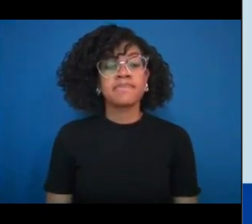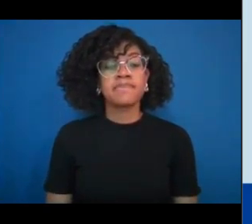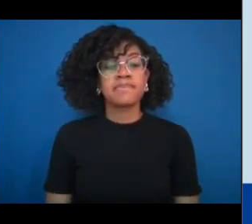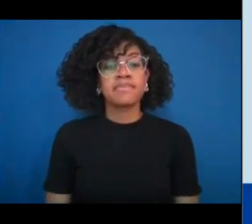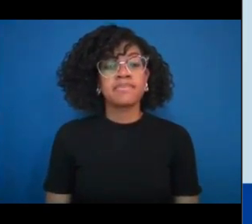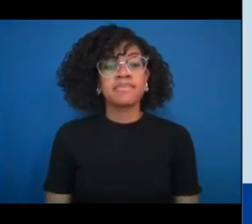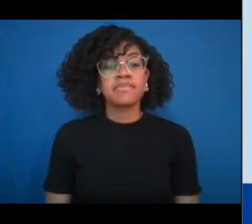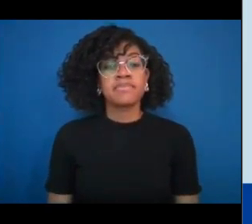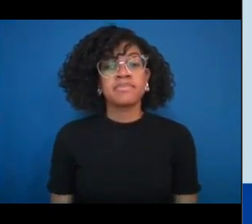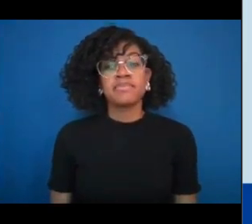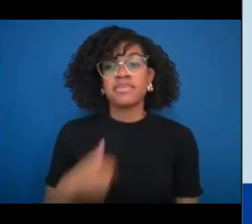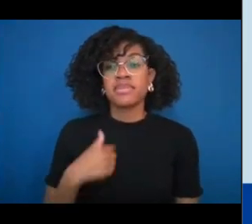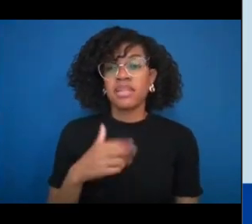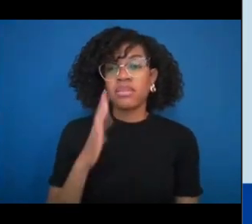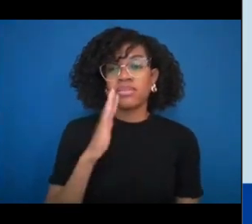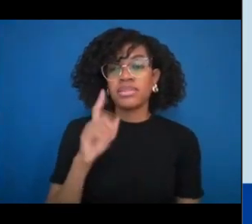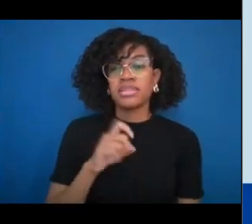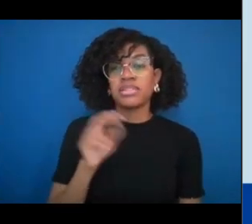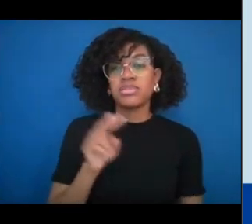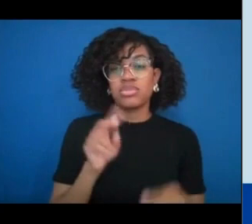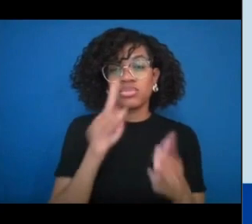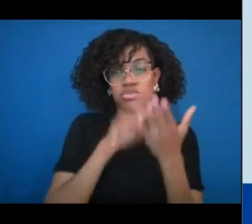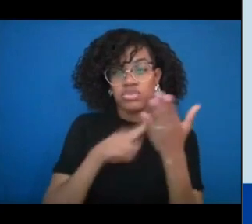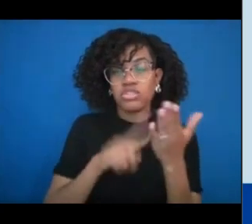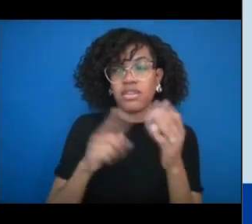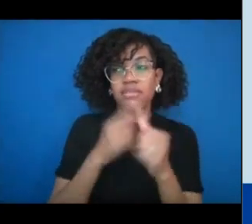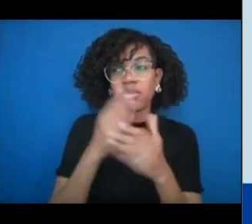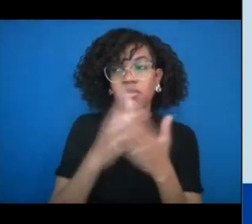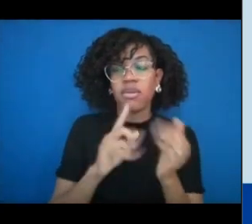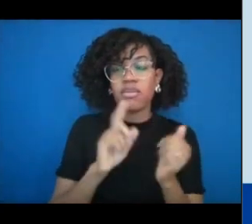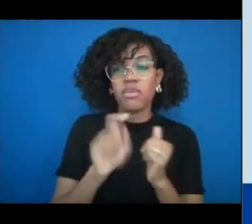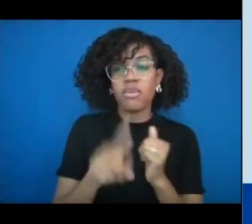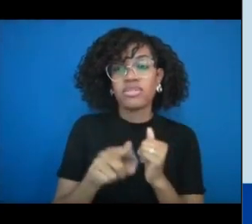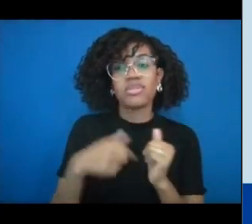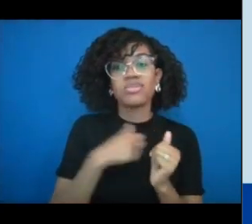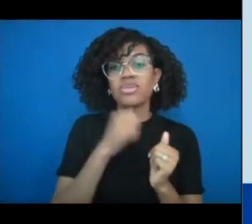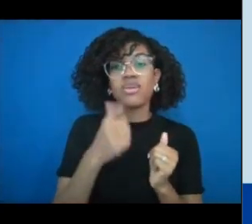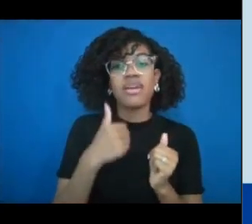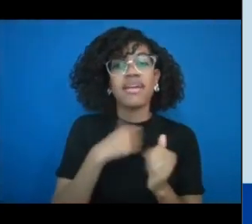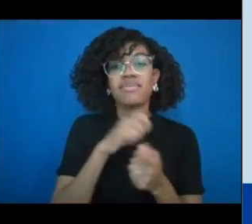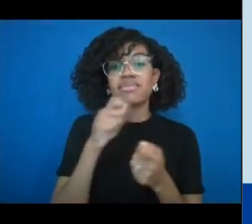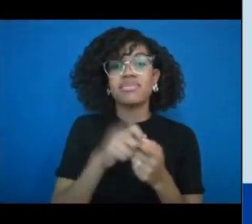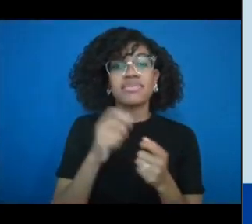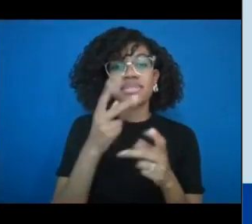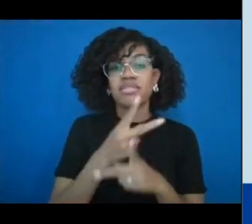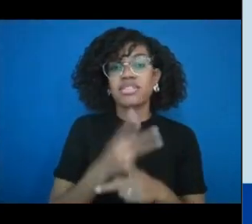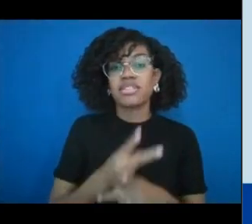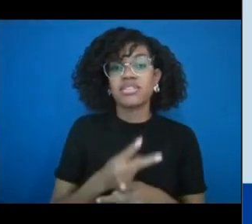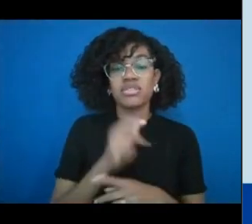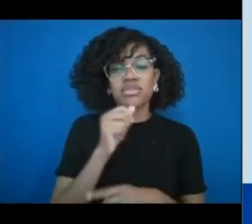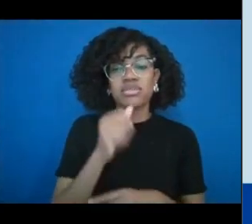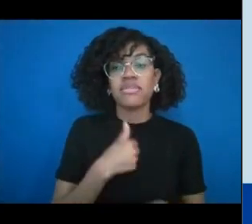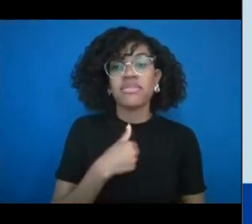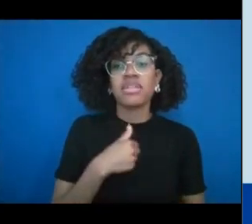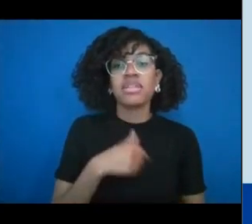I will need to look into the first part of that question. We don't have a specific calculation. On